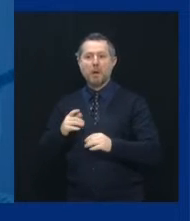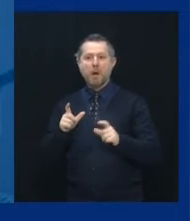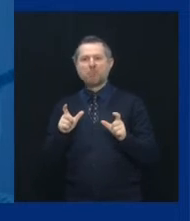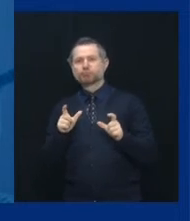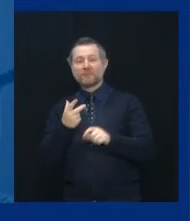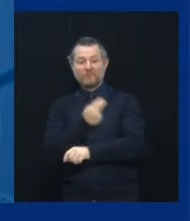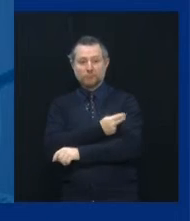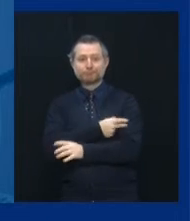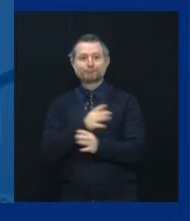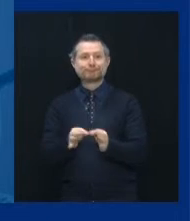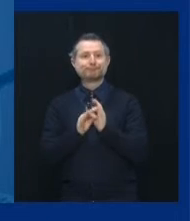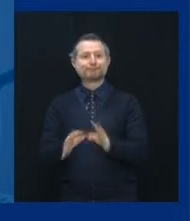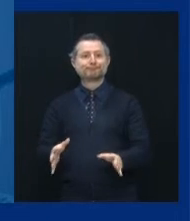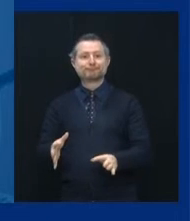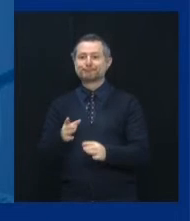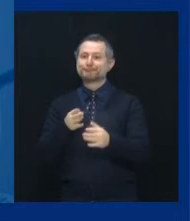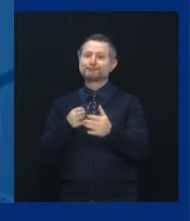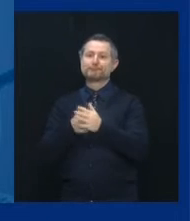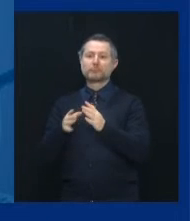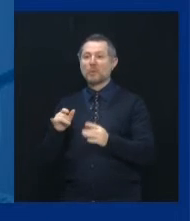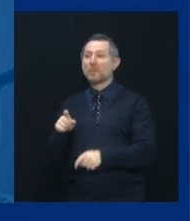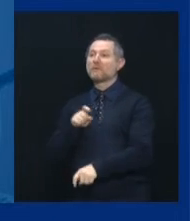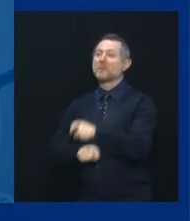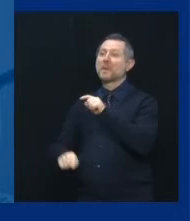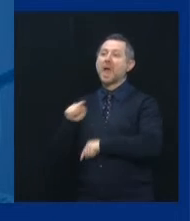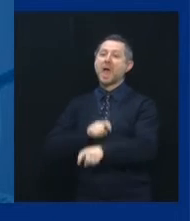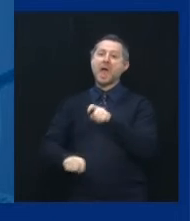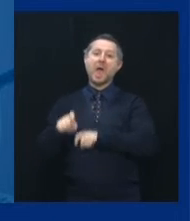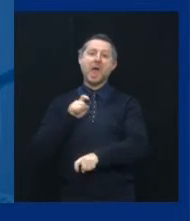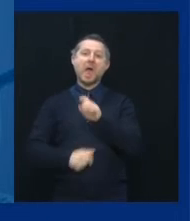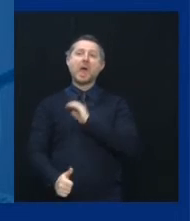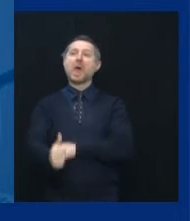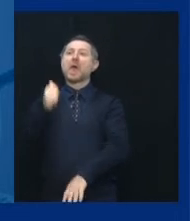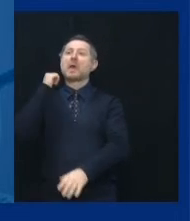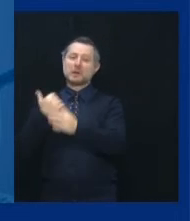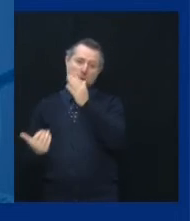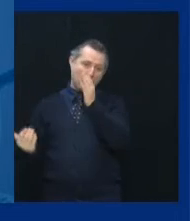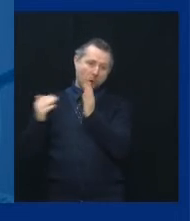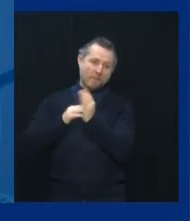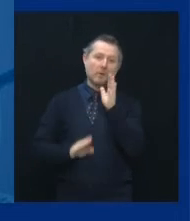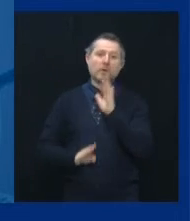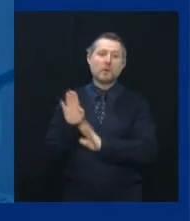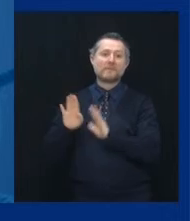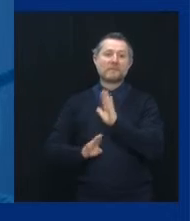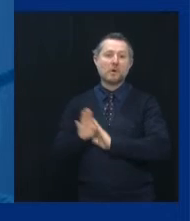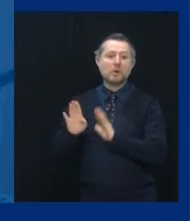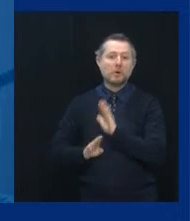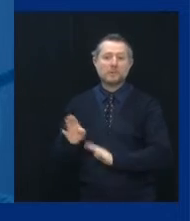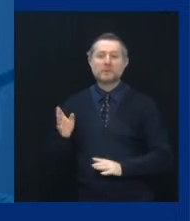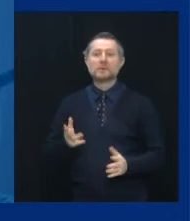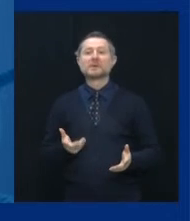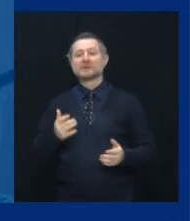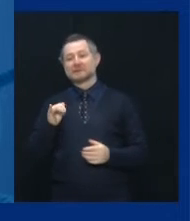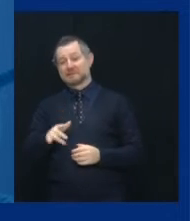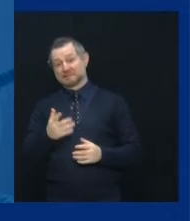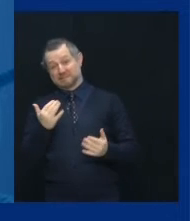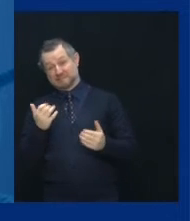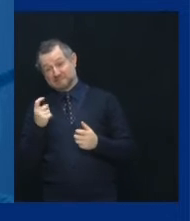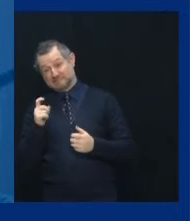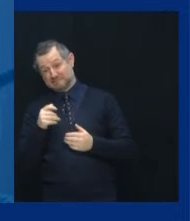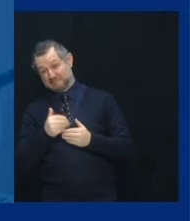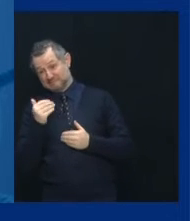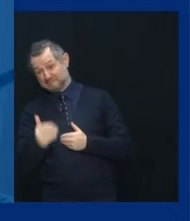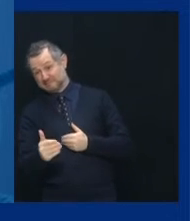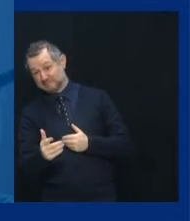have to go back to the whole vaccination development process all over again? Is the next vaccine going